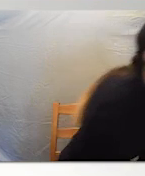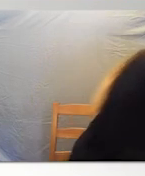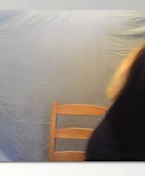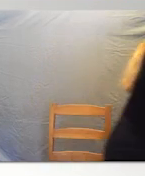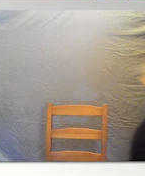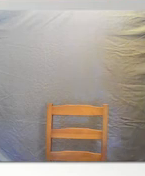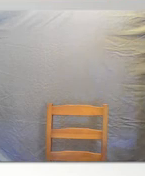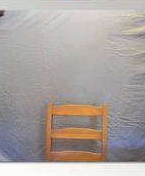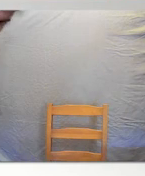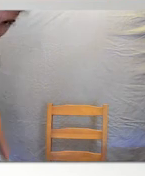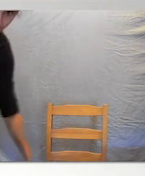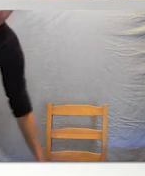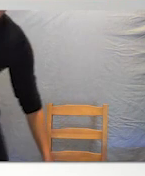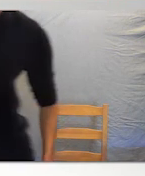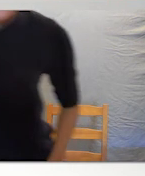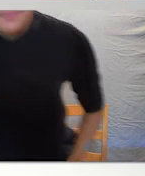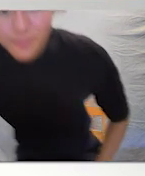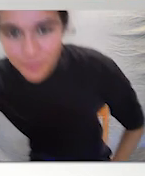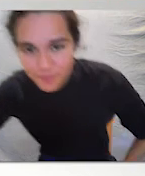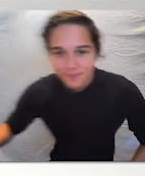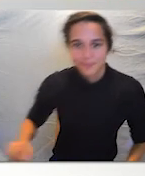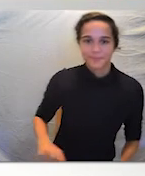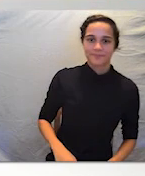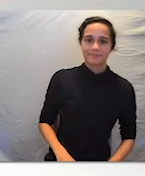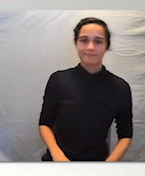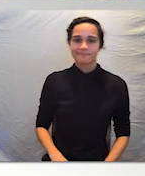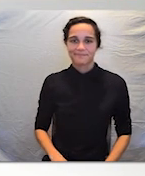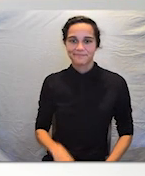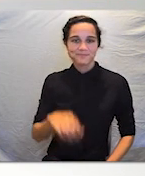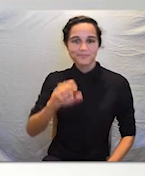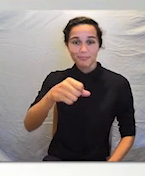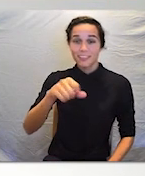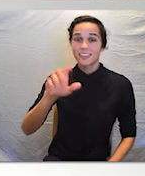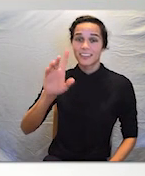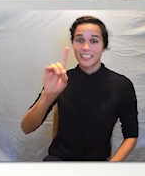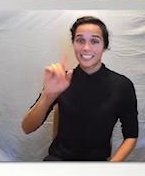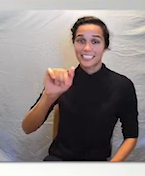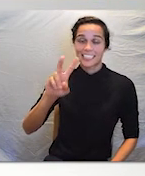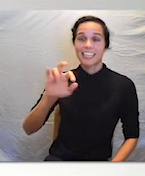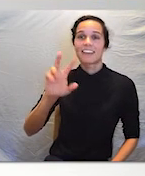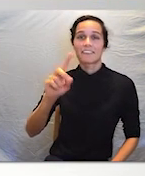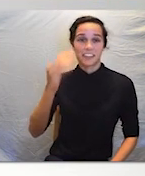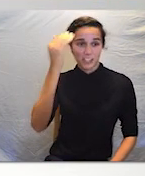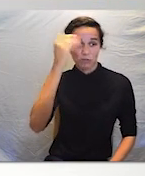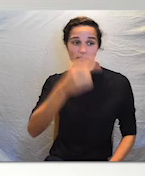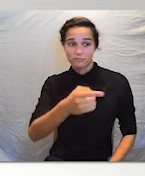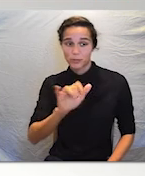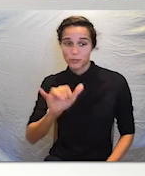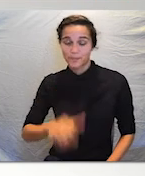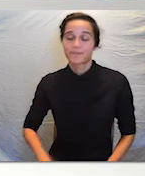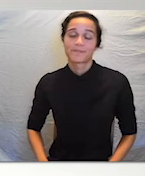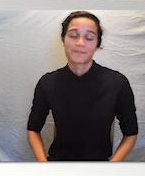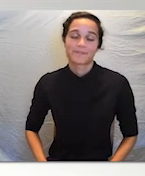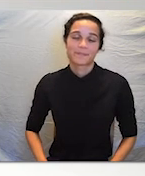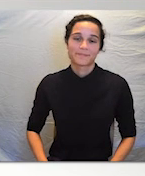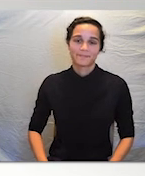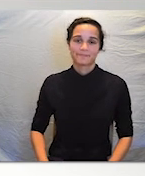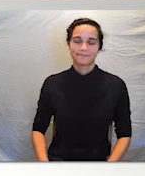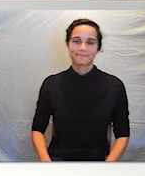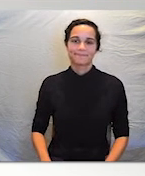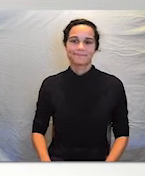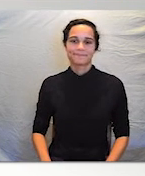exactly. But if you David knows. know that you're reinforcing their vision that you have multiple.